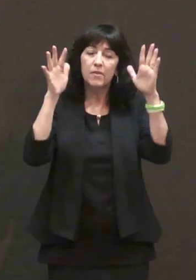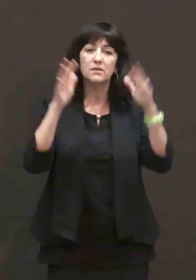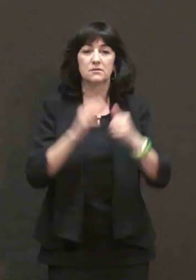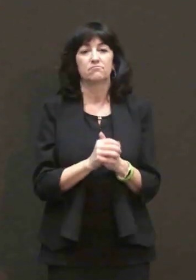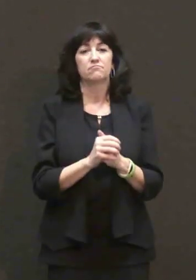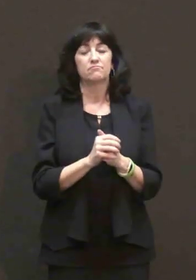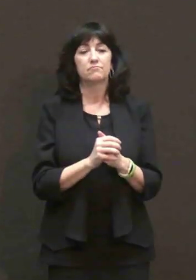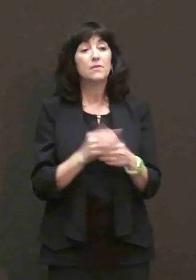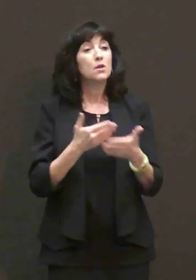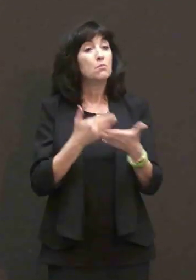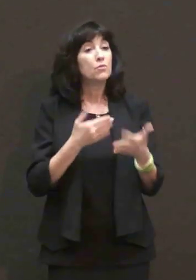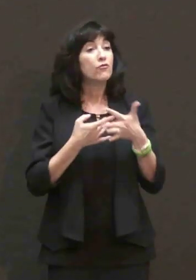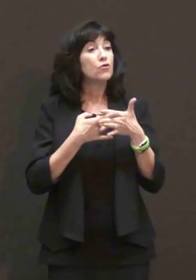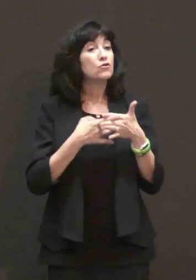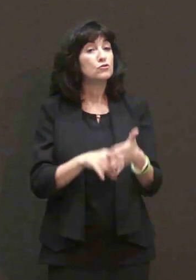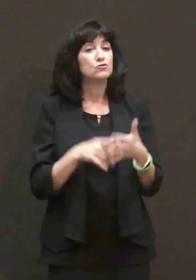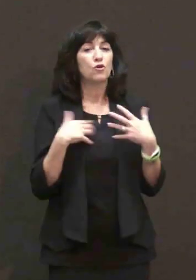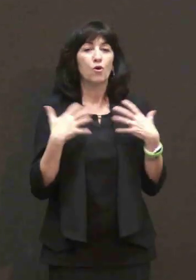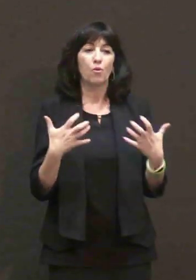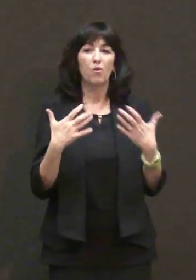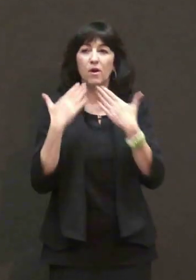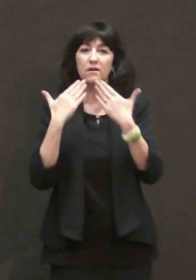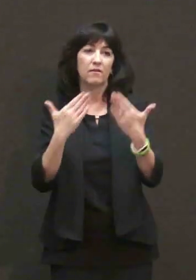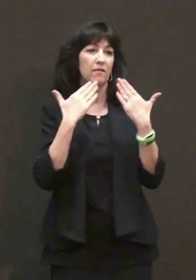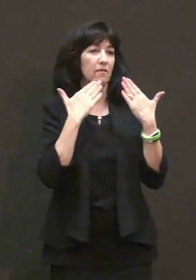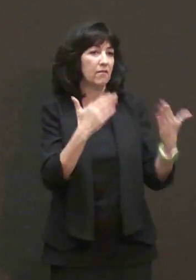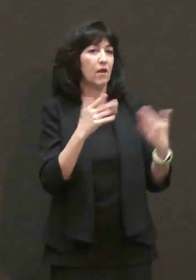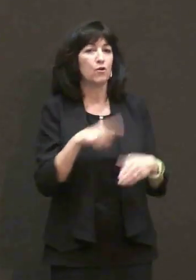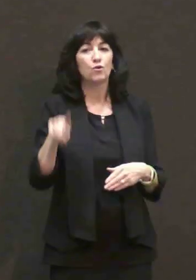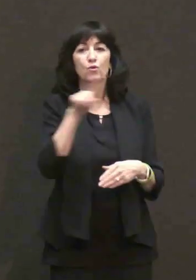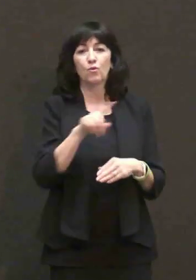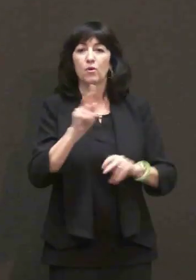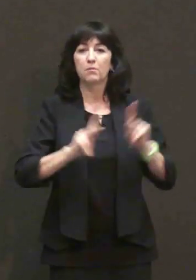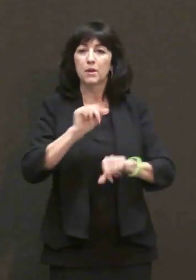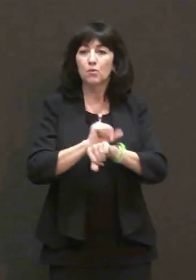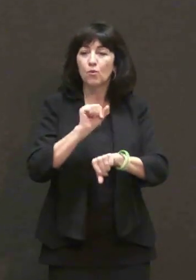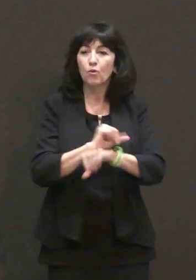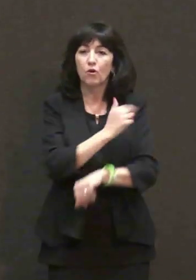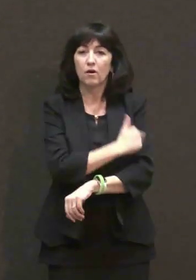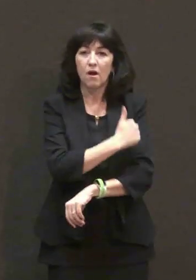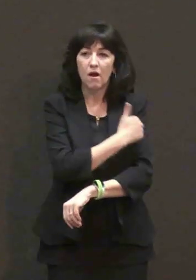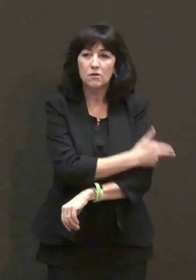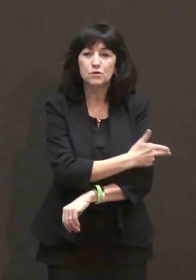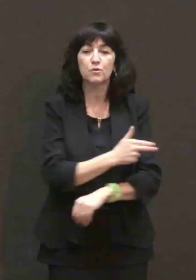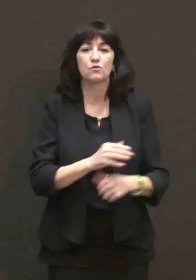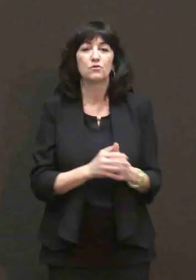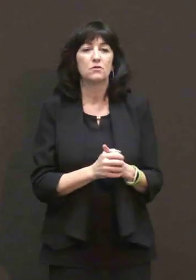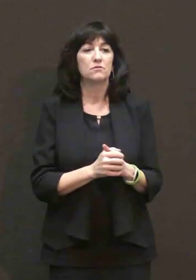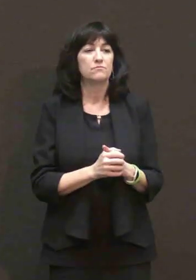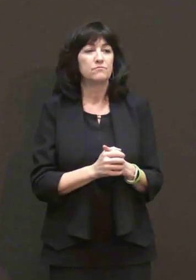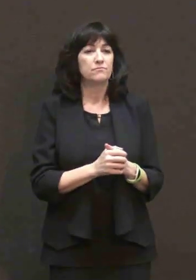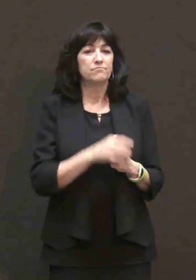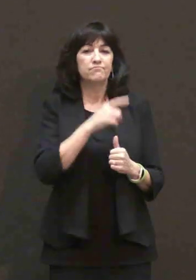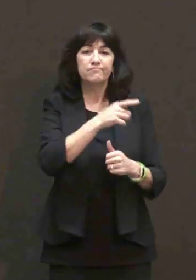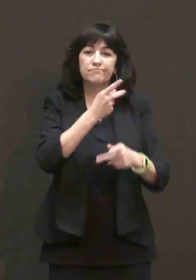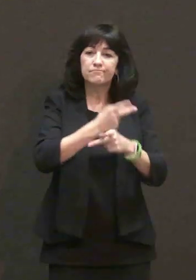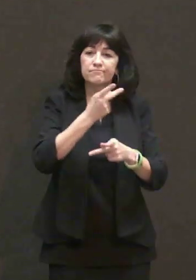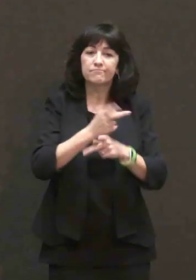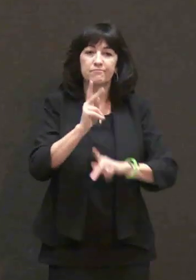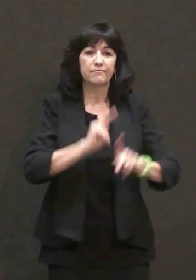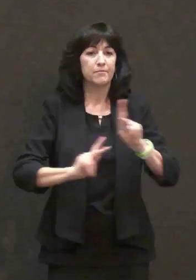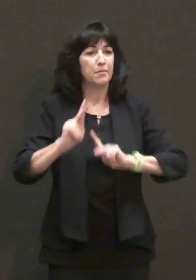want to make a shout out and a big thank you to all the hospital workers. They're really on the front lines treating people who come in, some